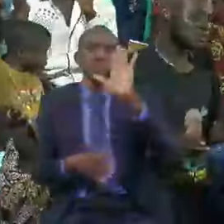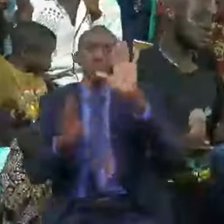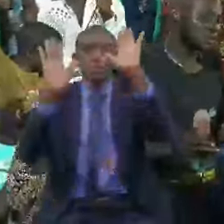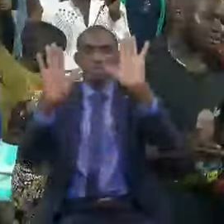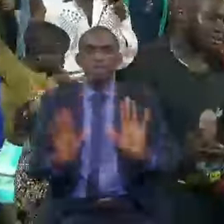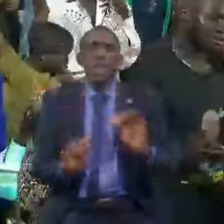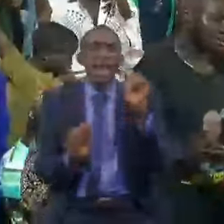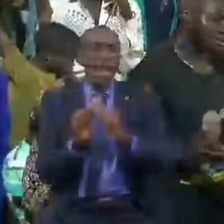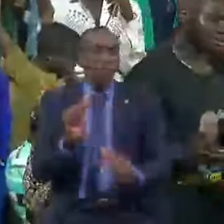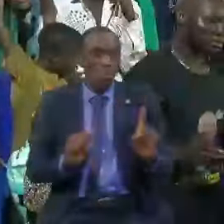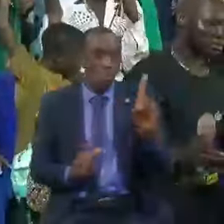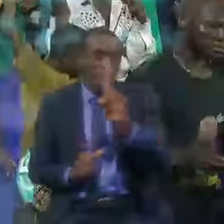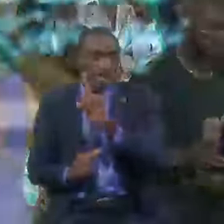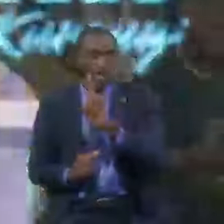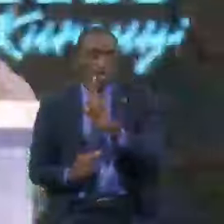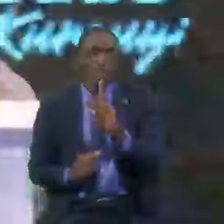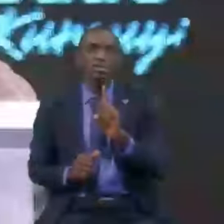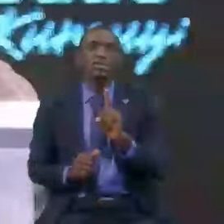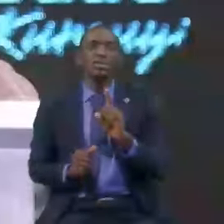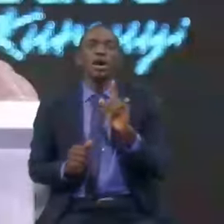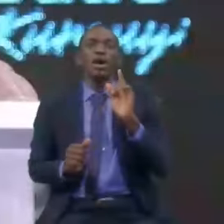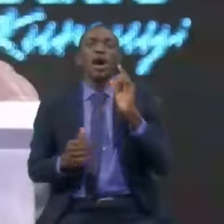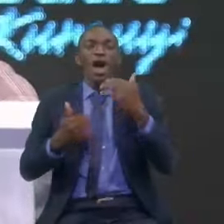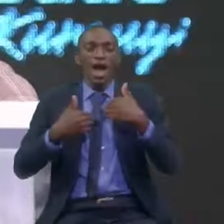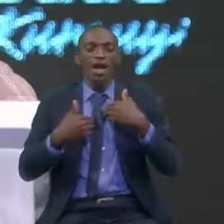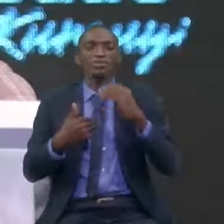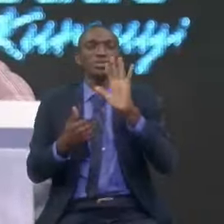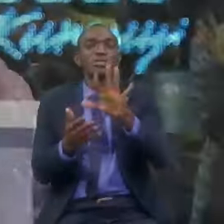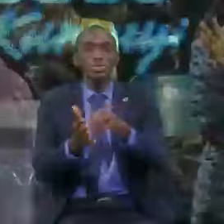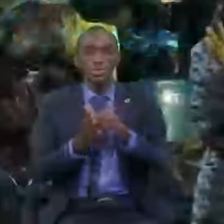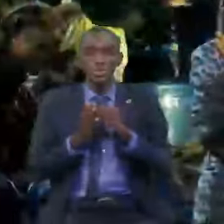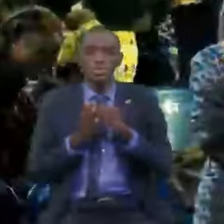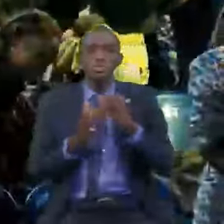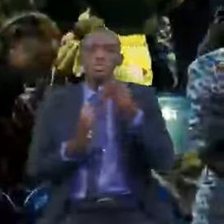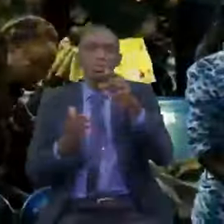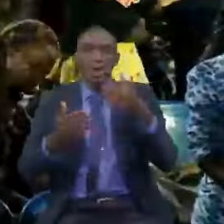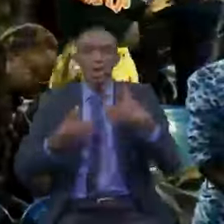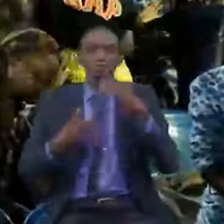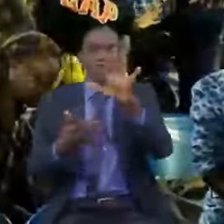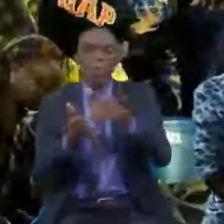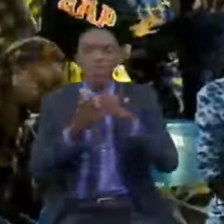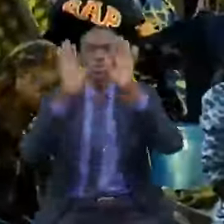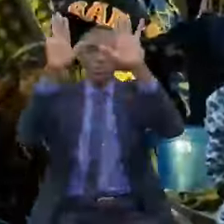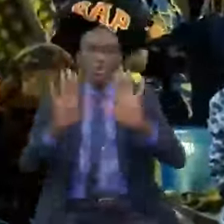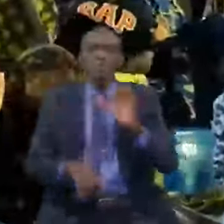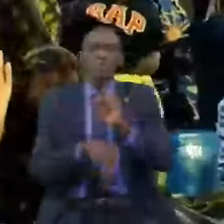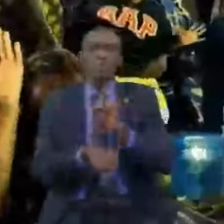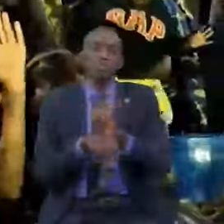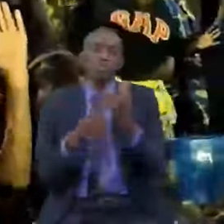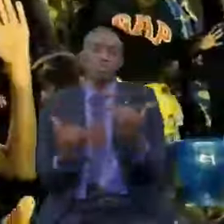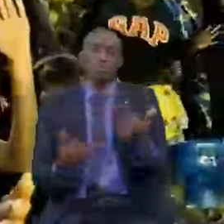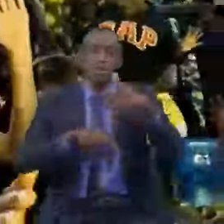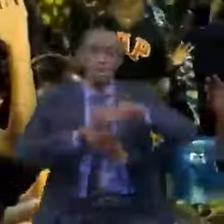Everyone has his own. You have your own miracle tonight. Where are you? You raise up